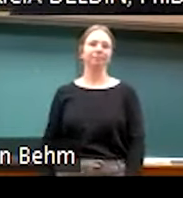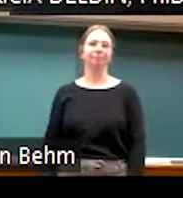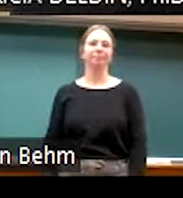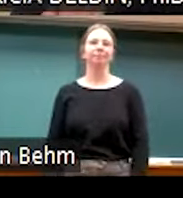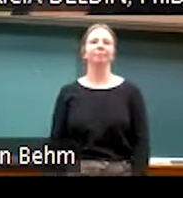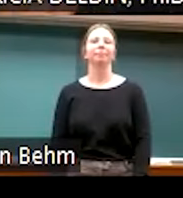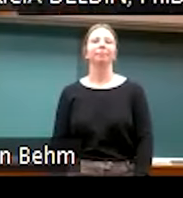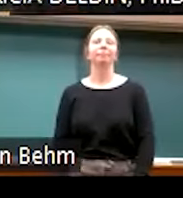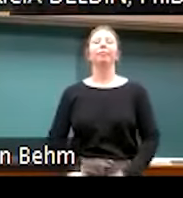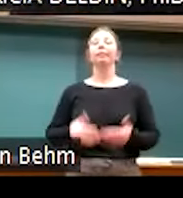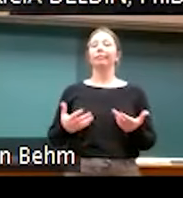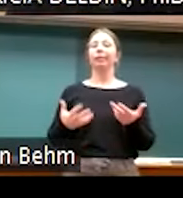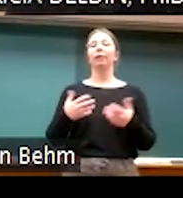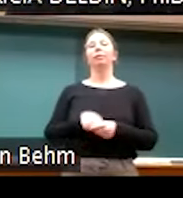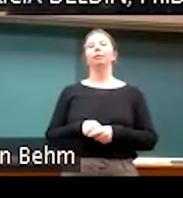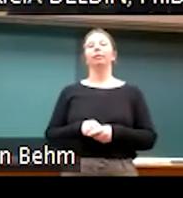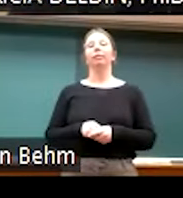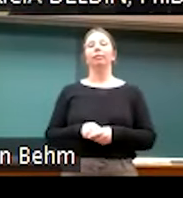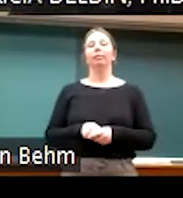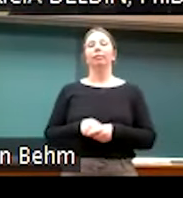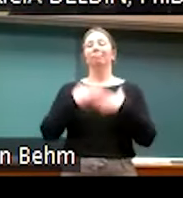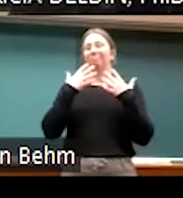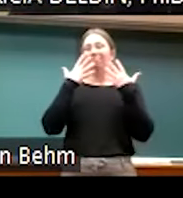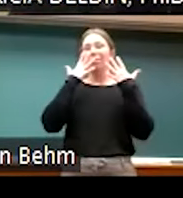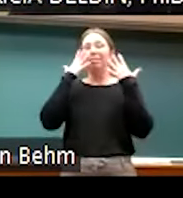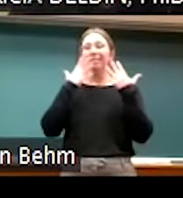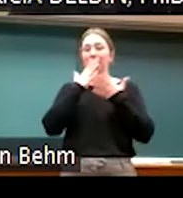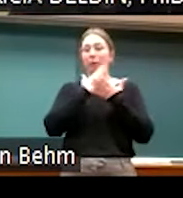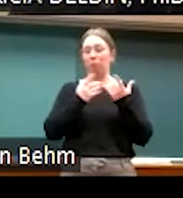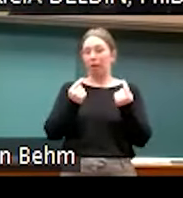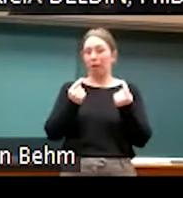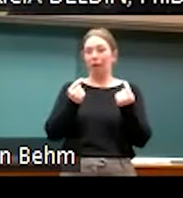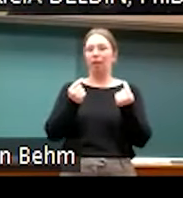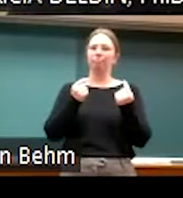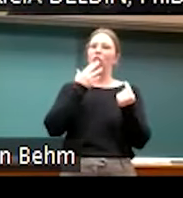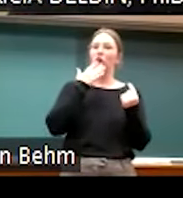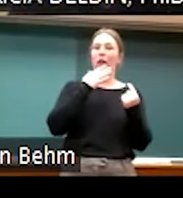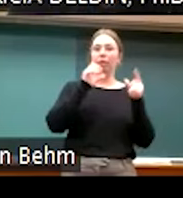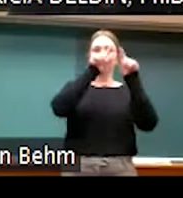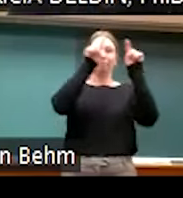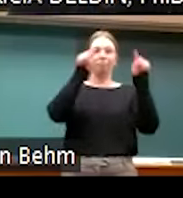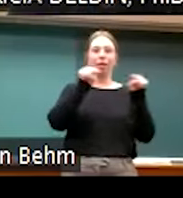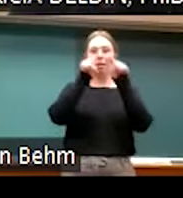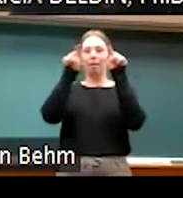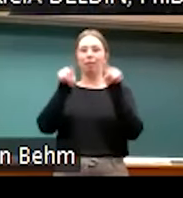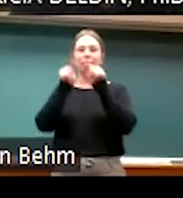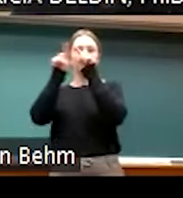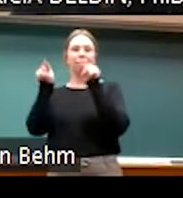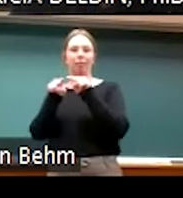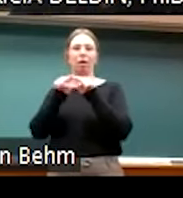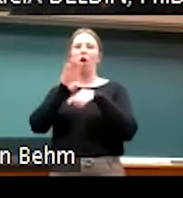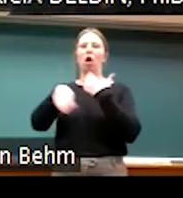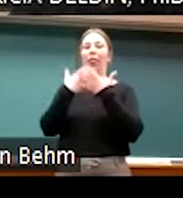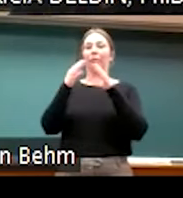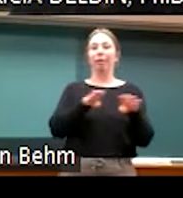And the sad part is all these in the colored boxes are behavioral and preventable, so they're in our